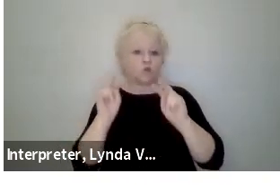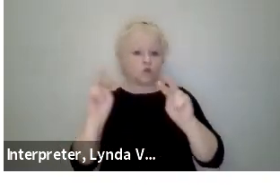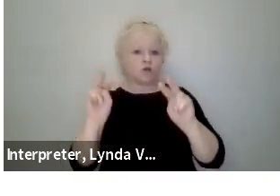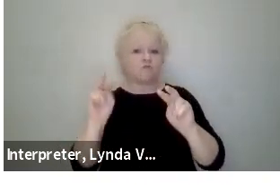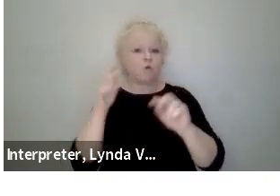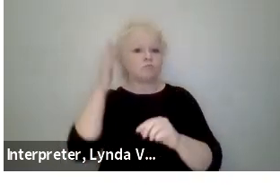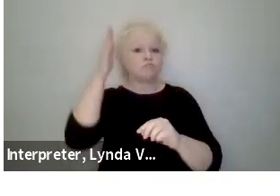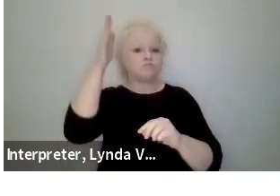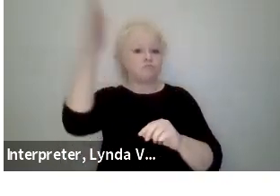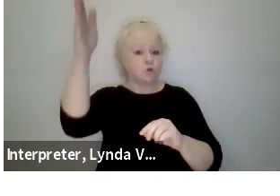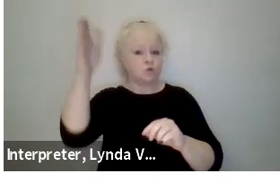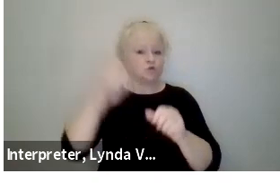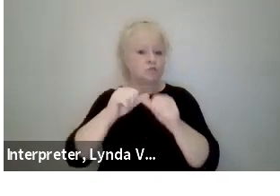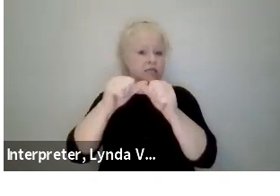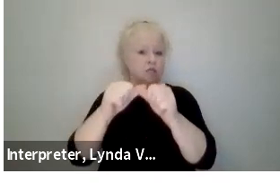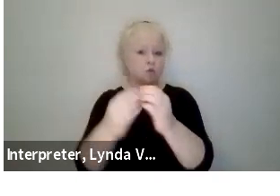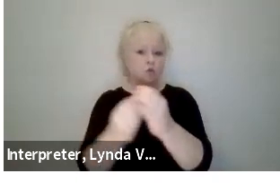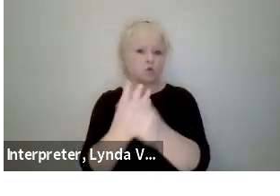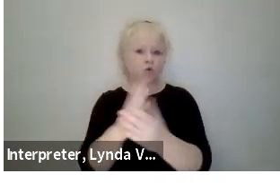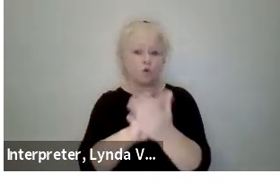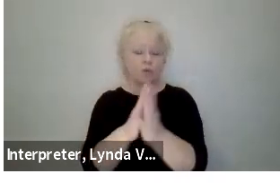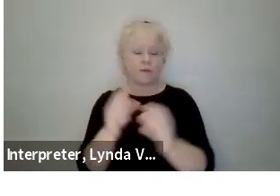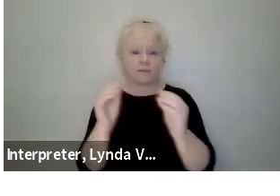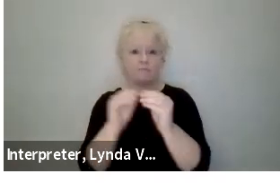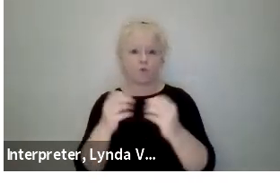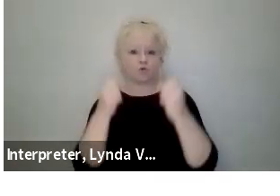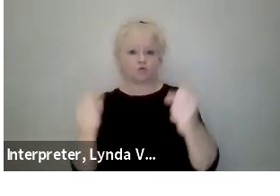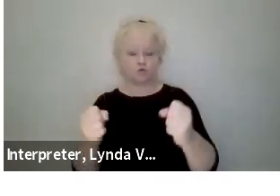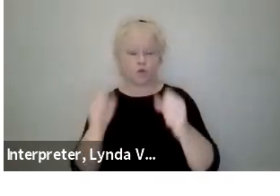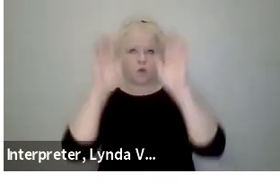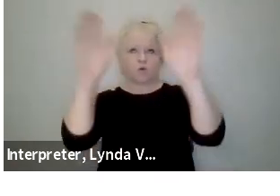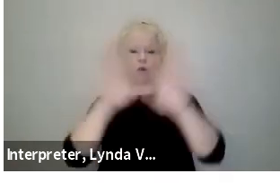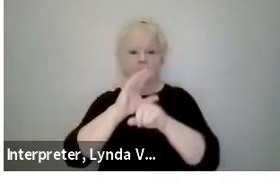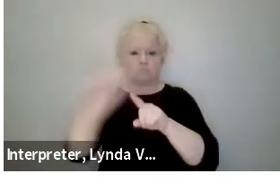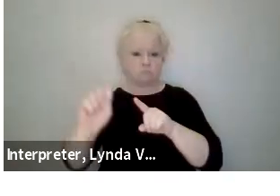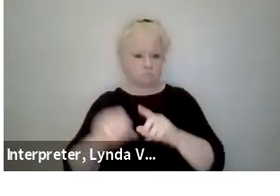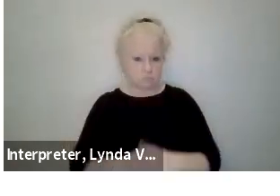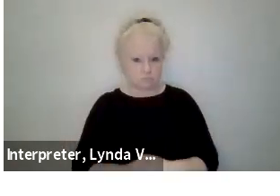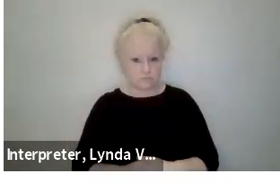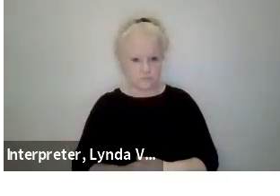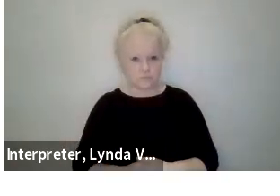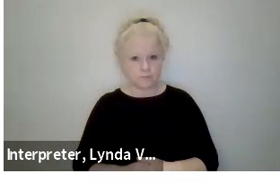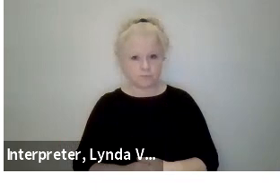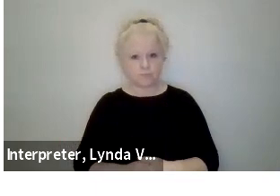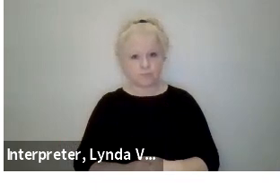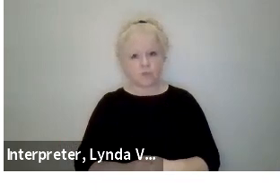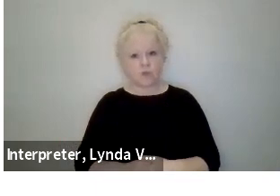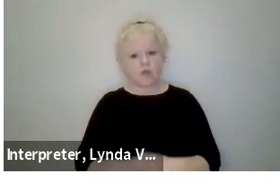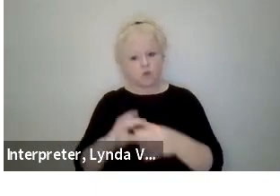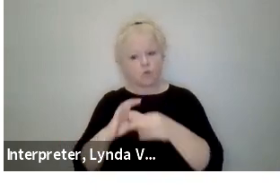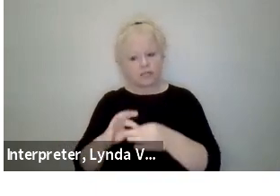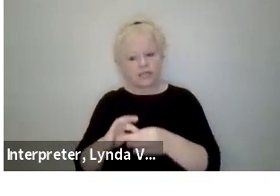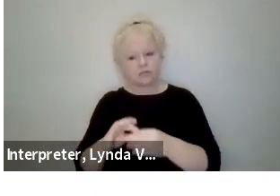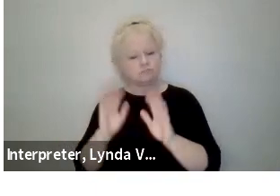partnership continuing to flourish, to be great, you know, and really looking forward to the relationship that we have